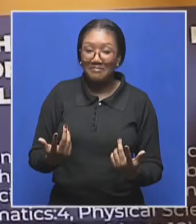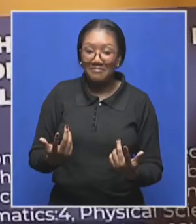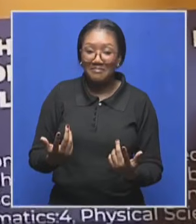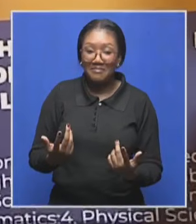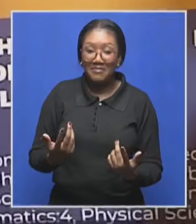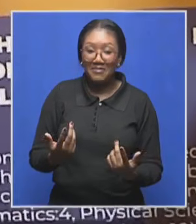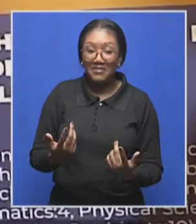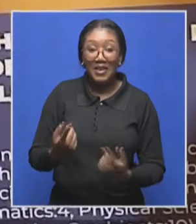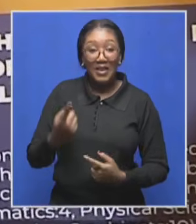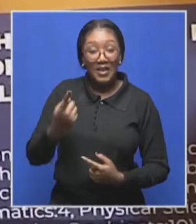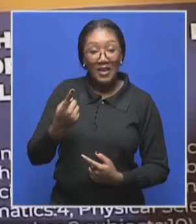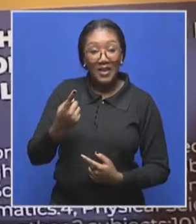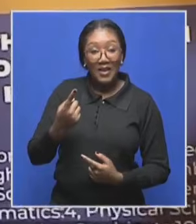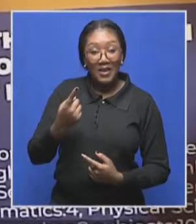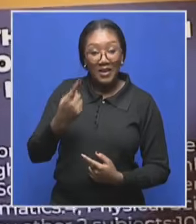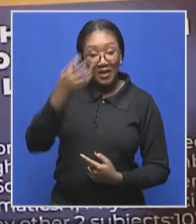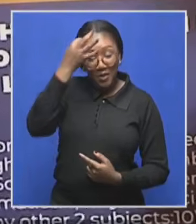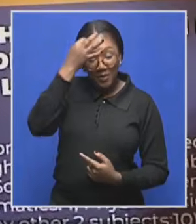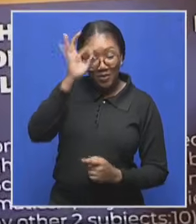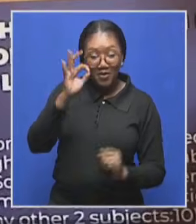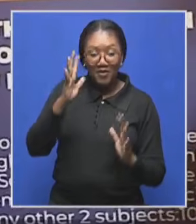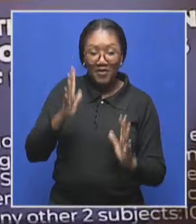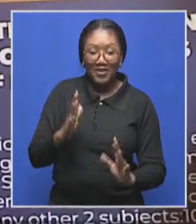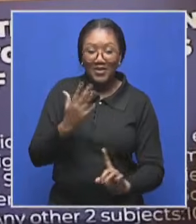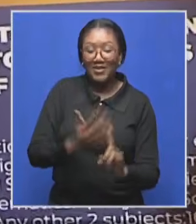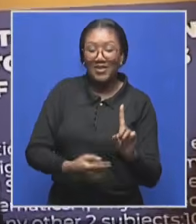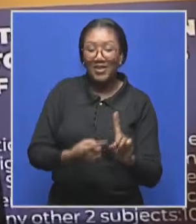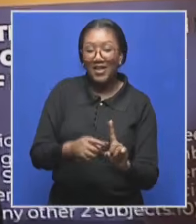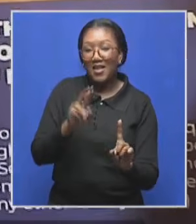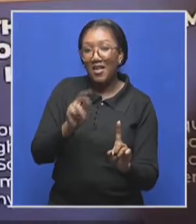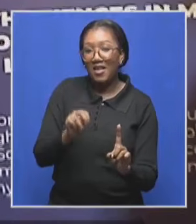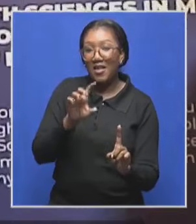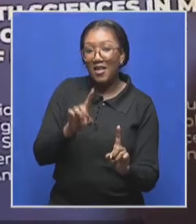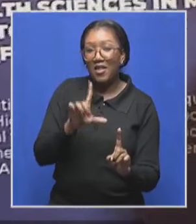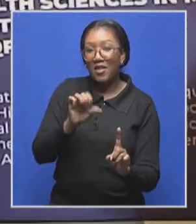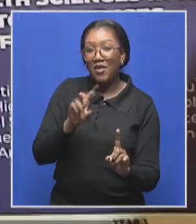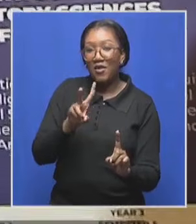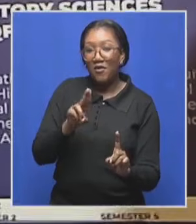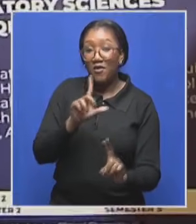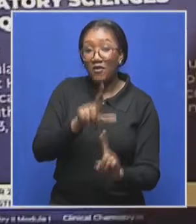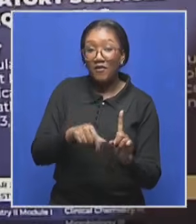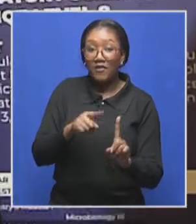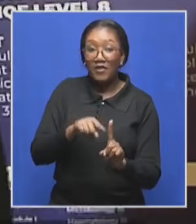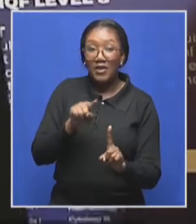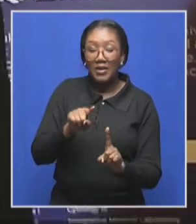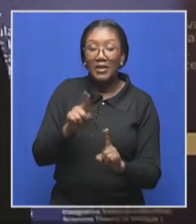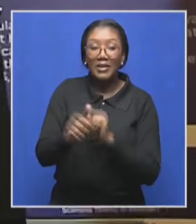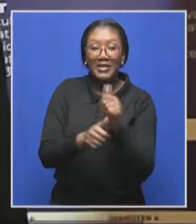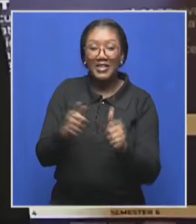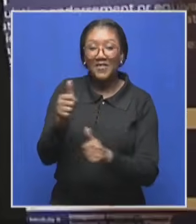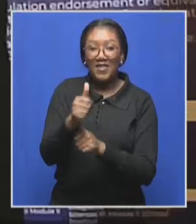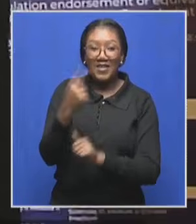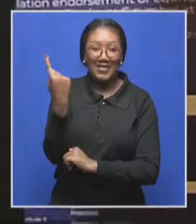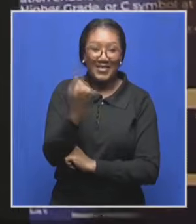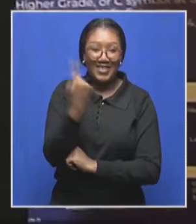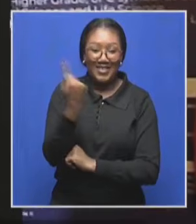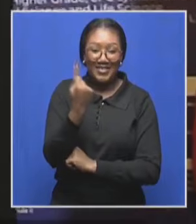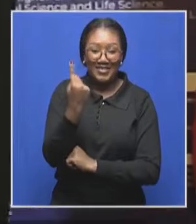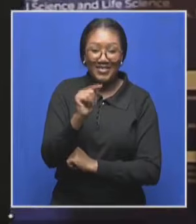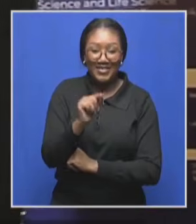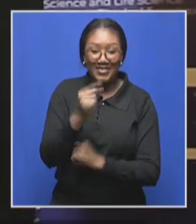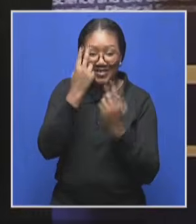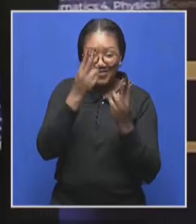And Professor Ketlan Dobu is the Vice Chancellor of VUT, Vaal University of Technology, actually now joins me to